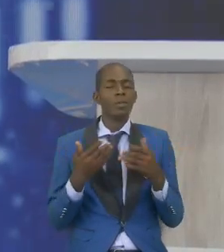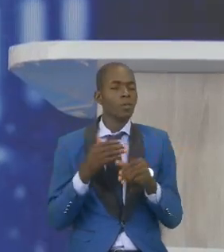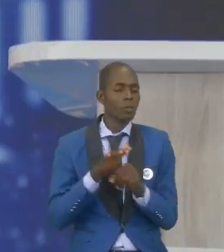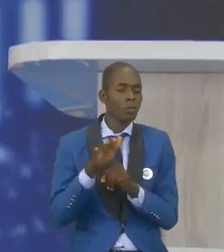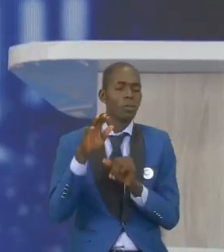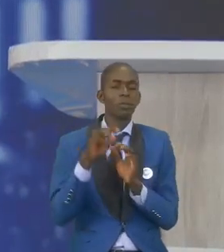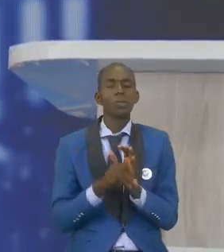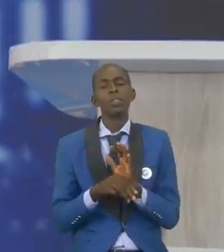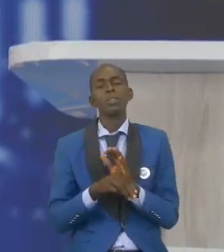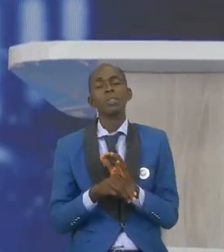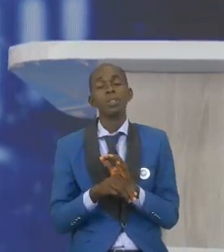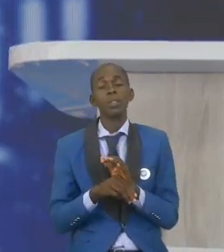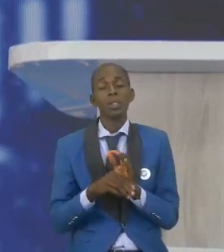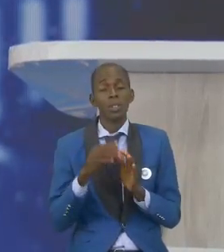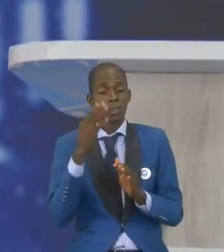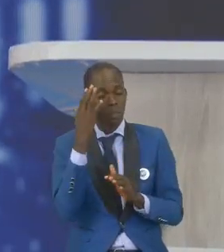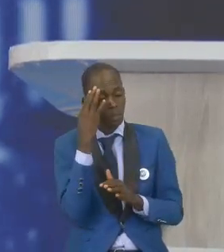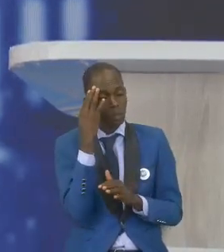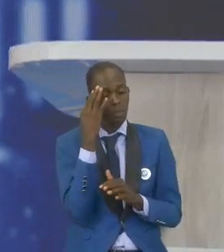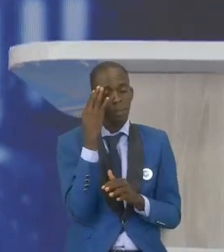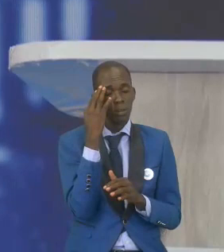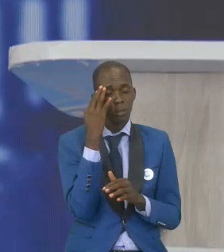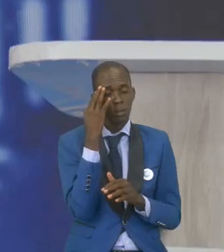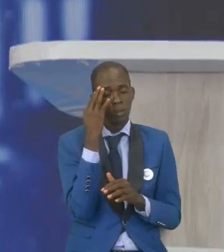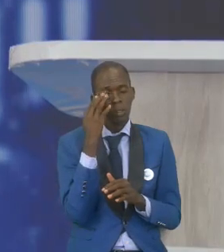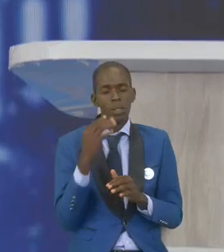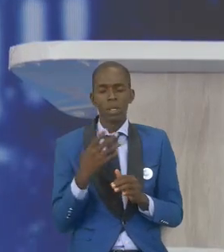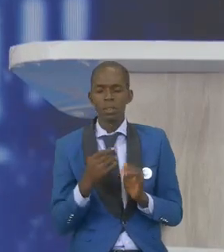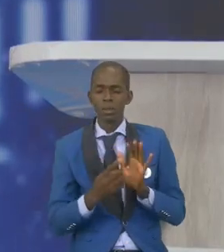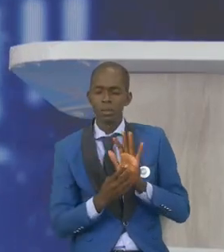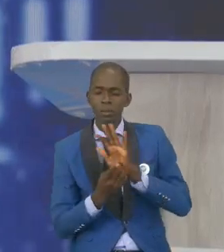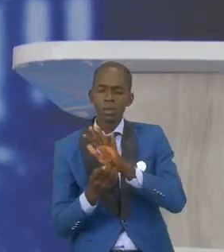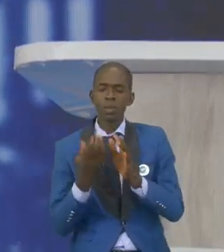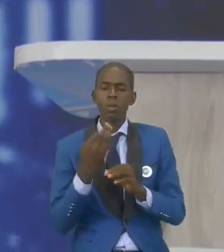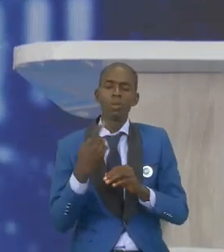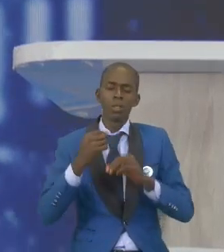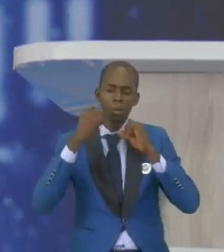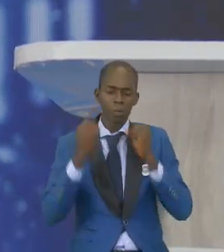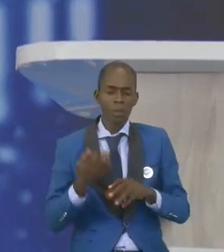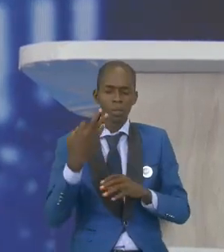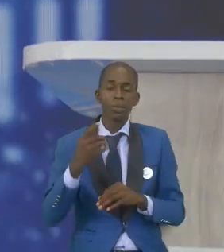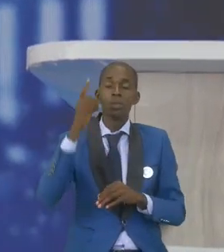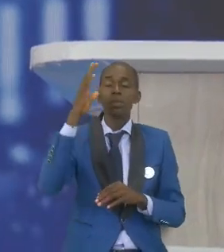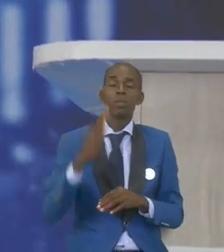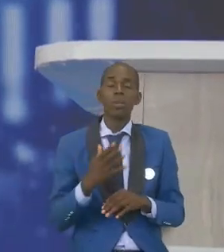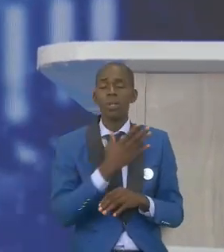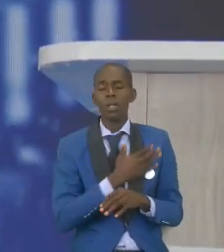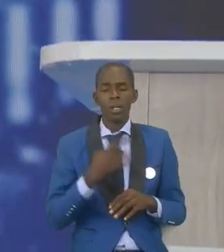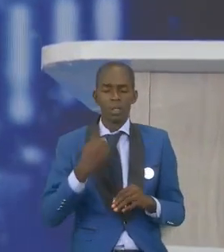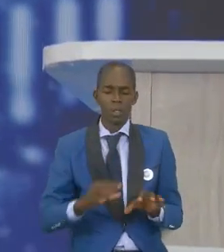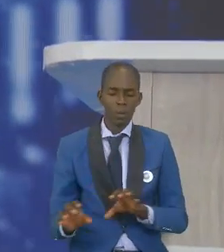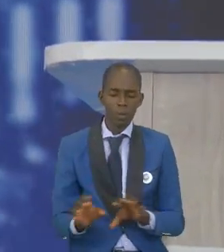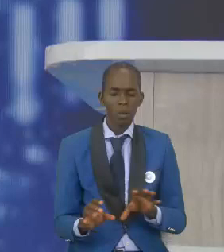Fulfillment. Realization. Demonstration of the power of God. A manifestation, performance